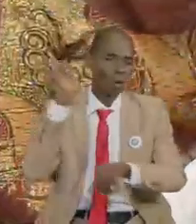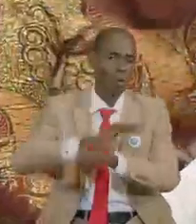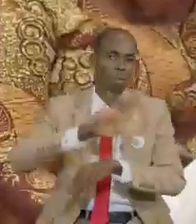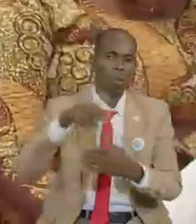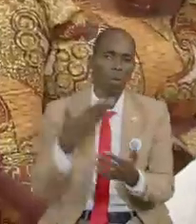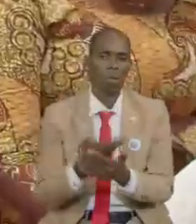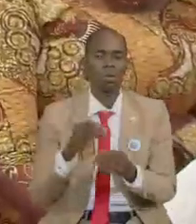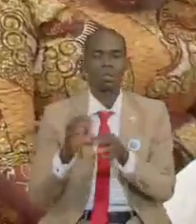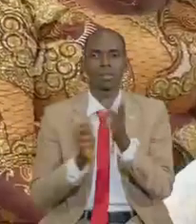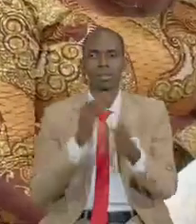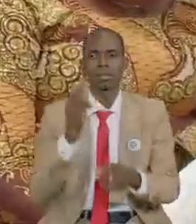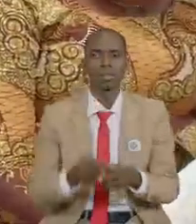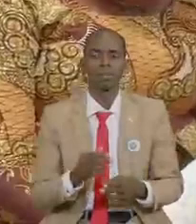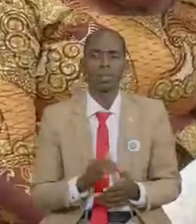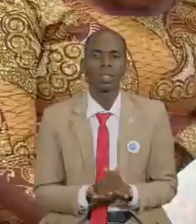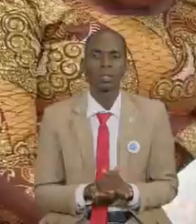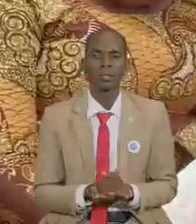name.